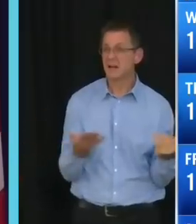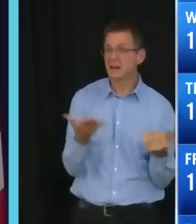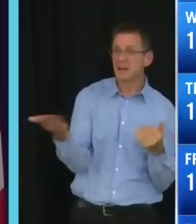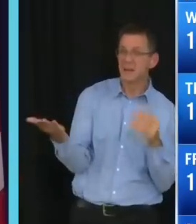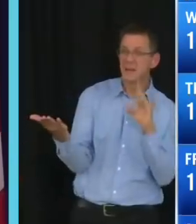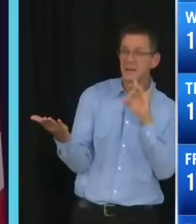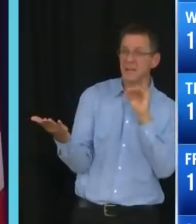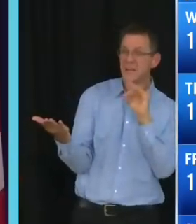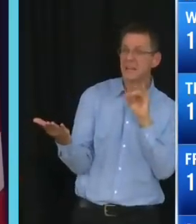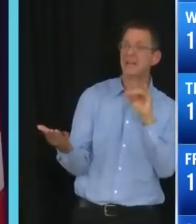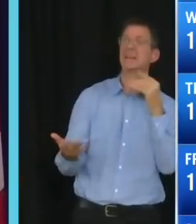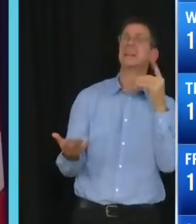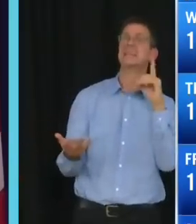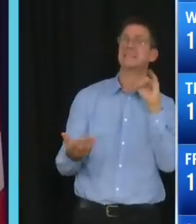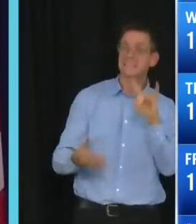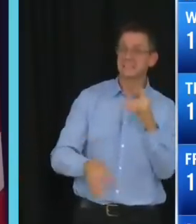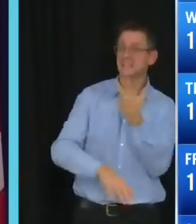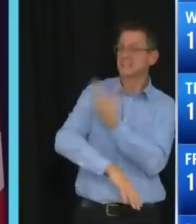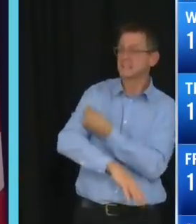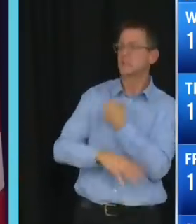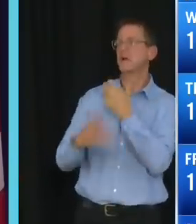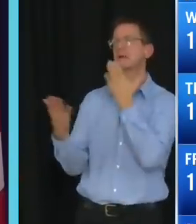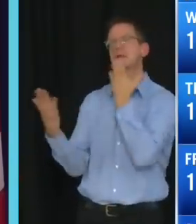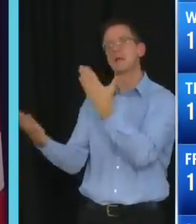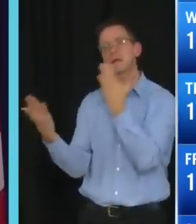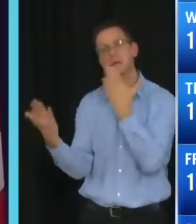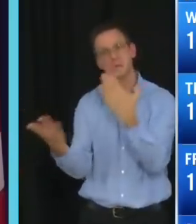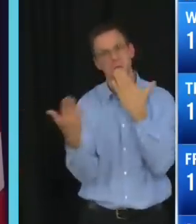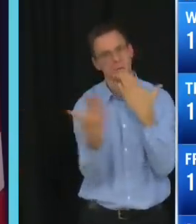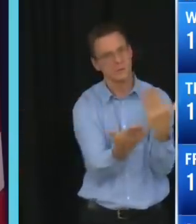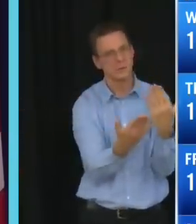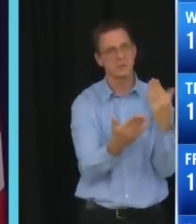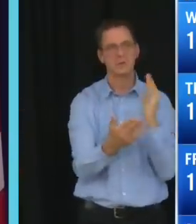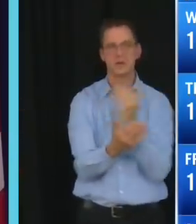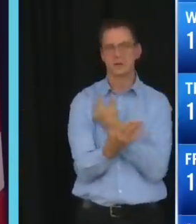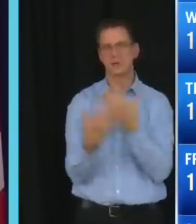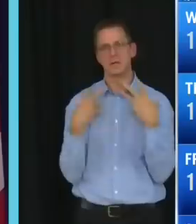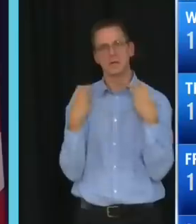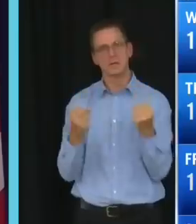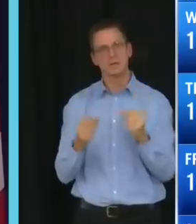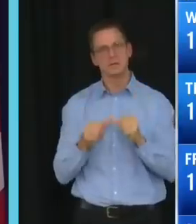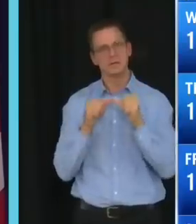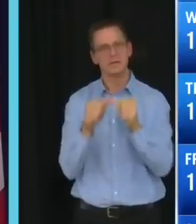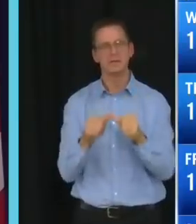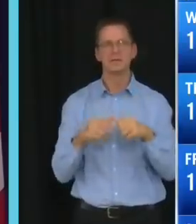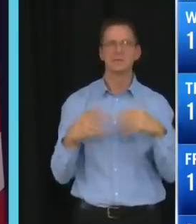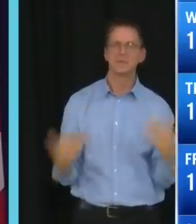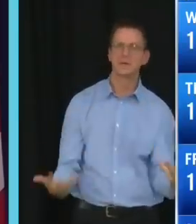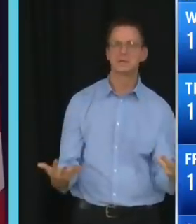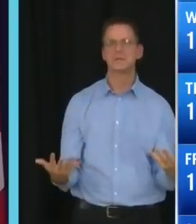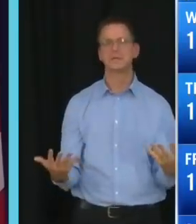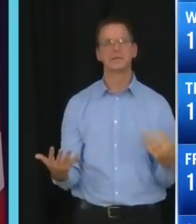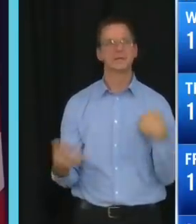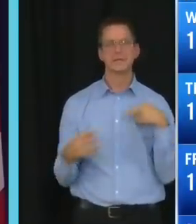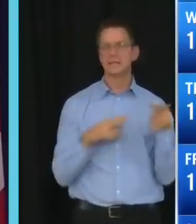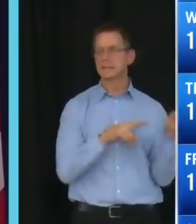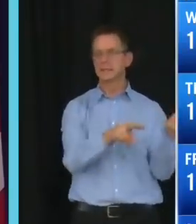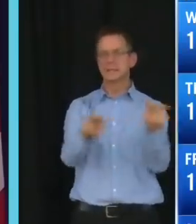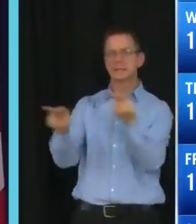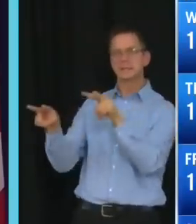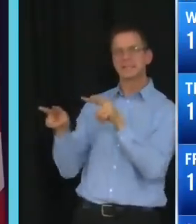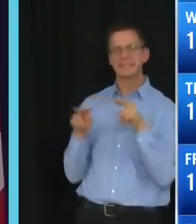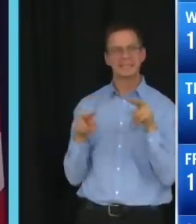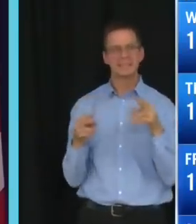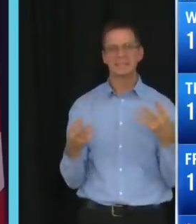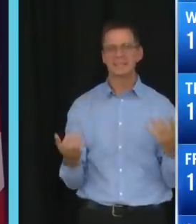our healthcare system and its workers. But it has now become clear that to save lives and prevent business closures, we